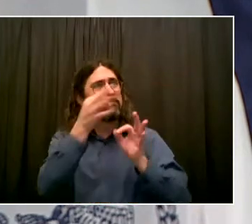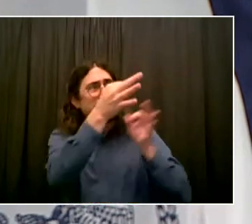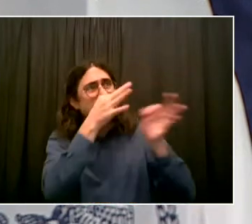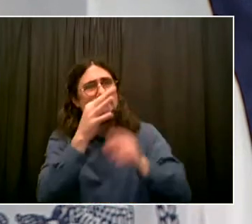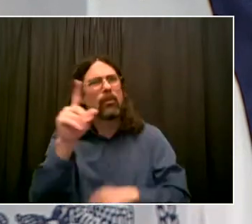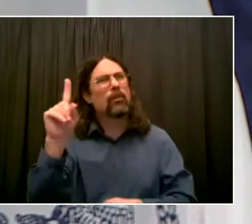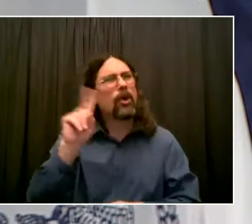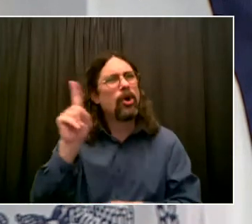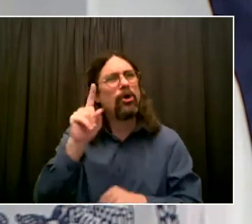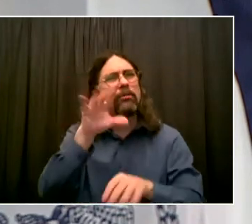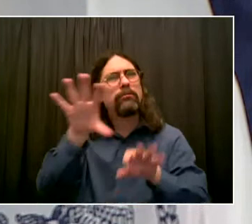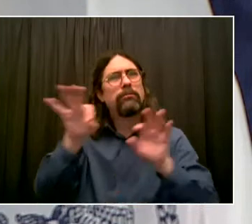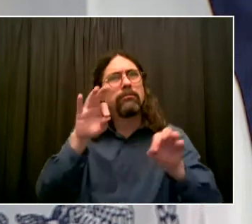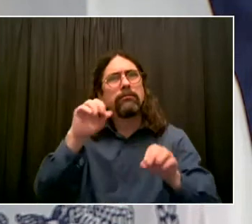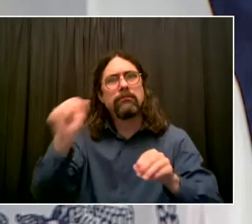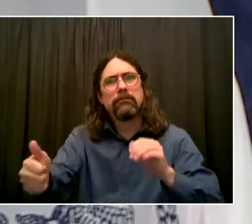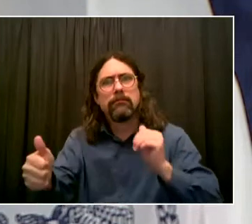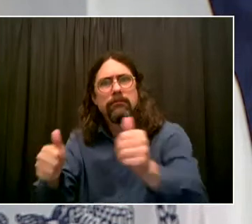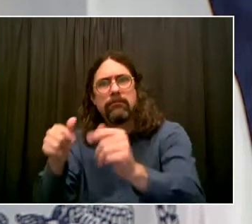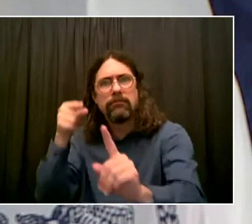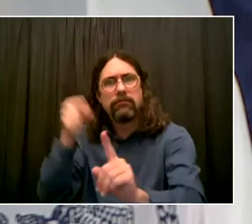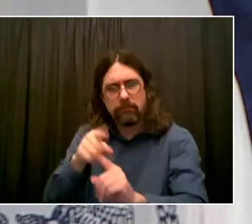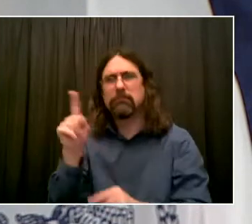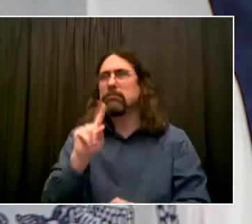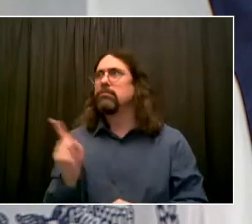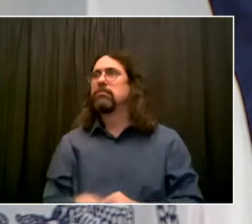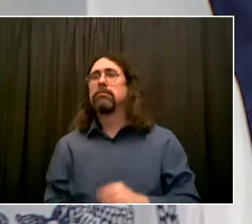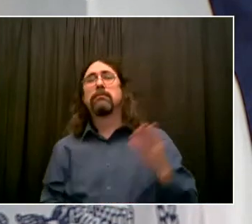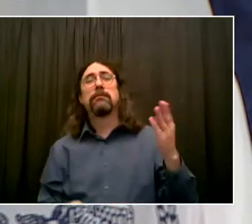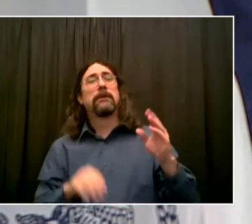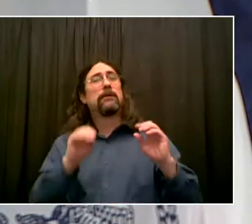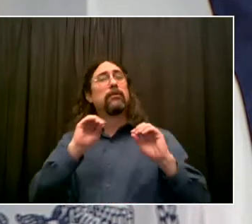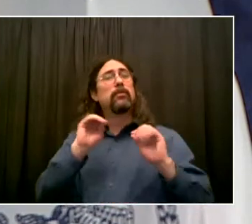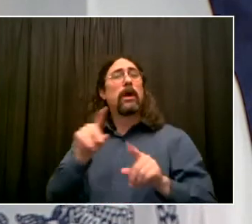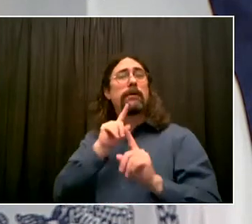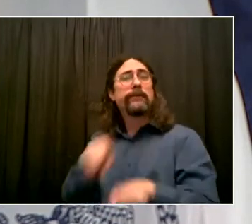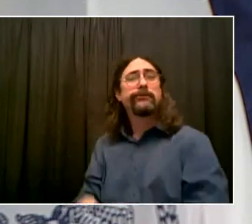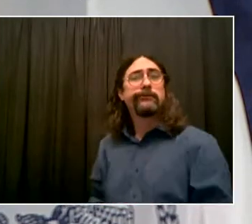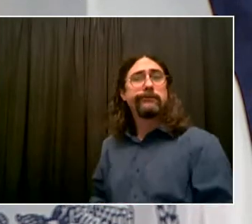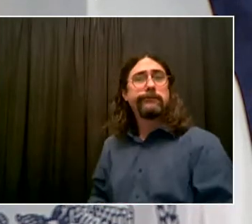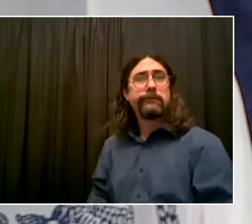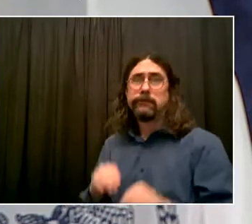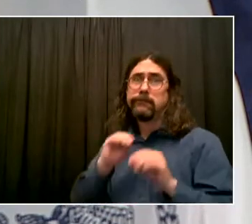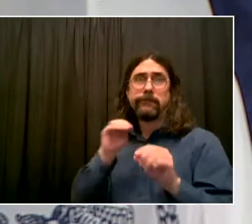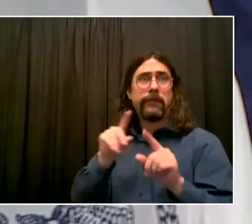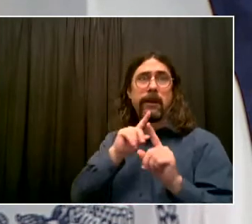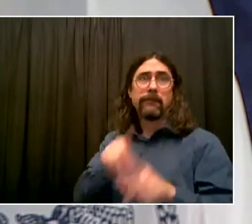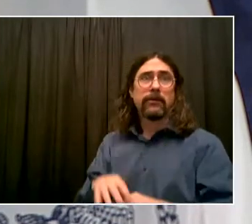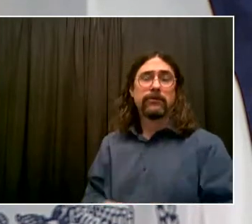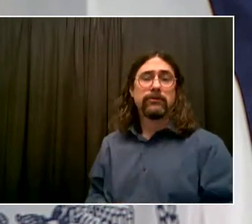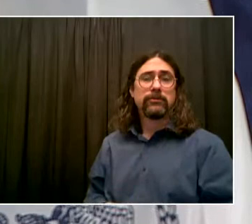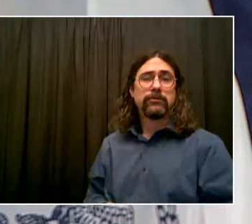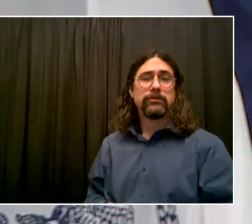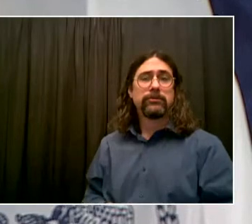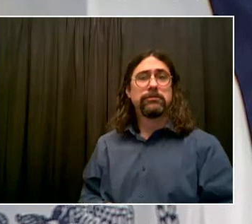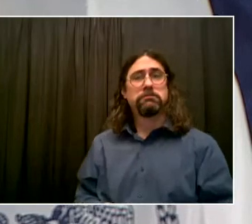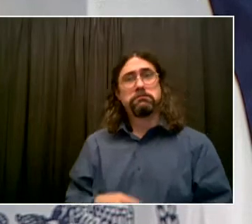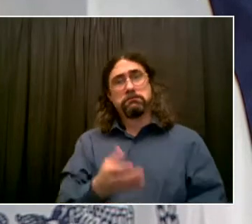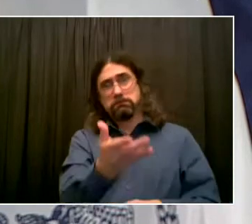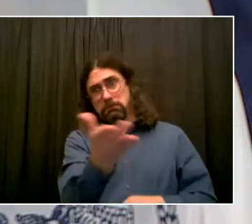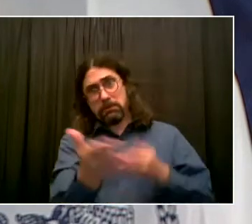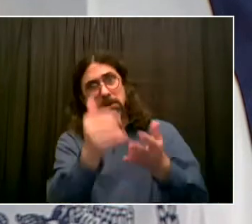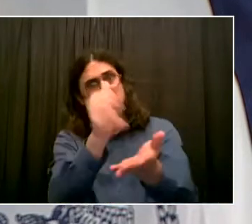York to support overdose prevention centers right now. And equally, we will be appealing to the federal government as well, now that we have a